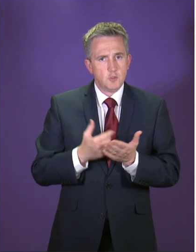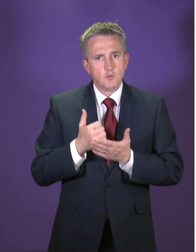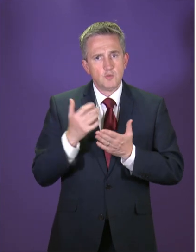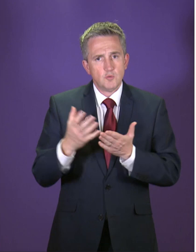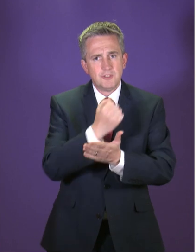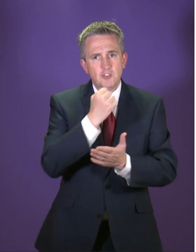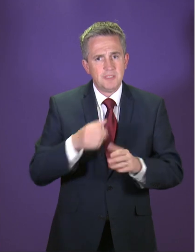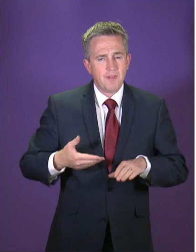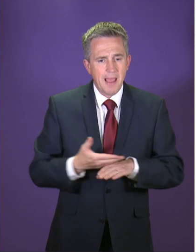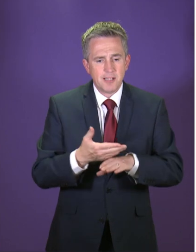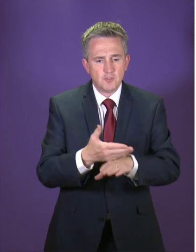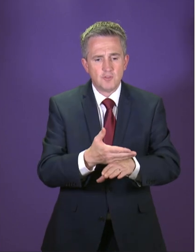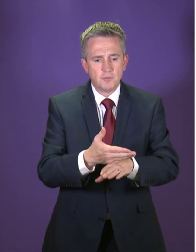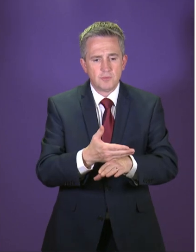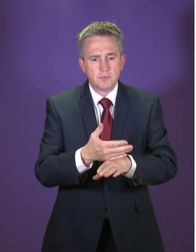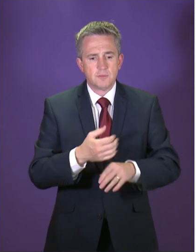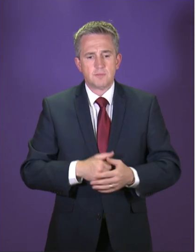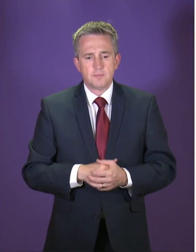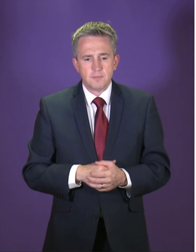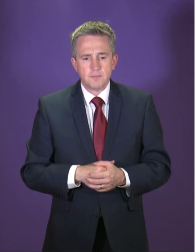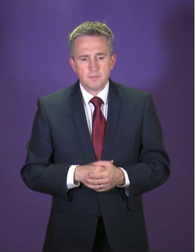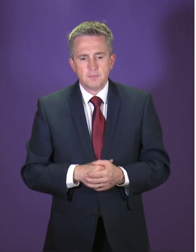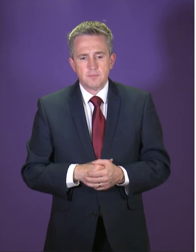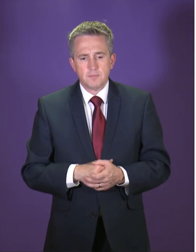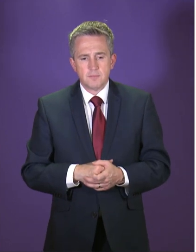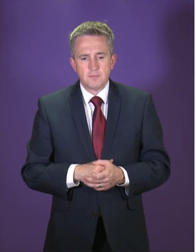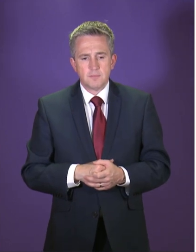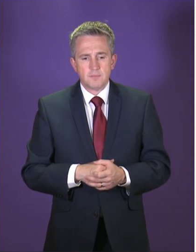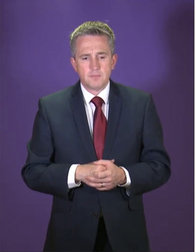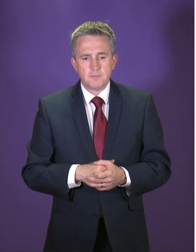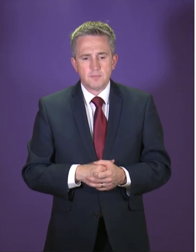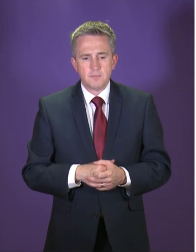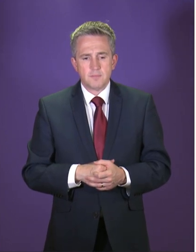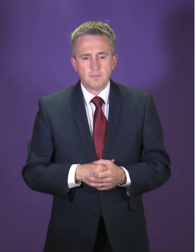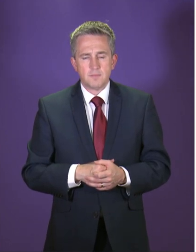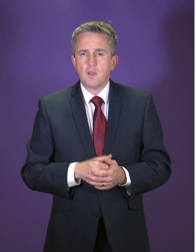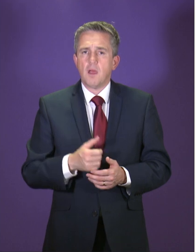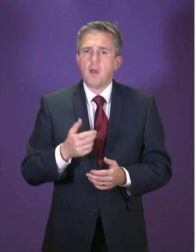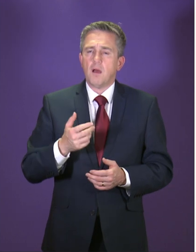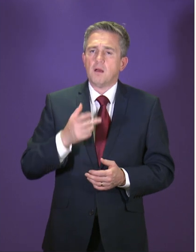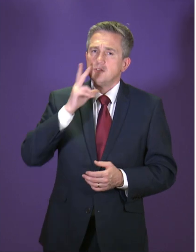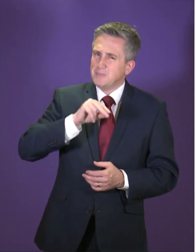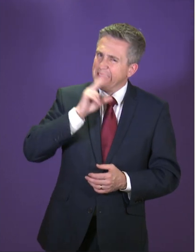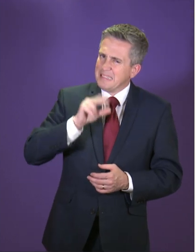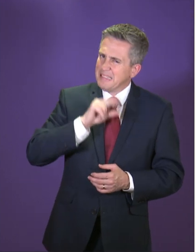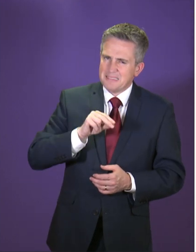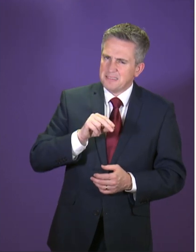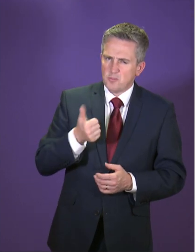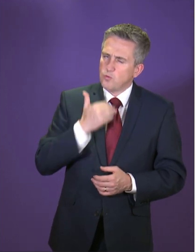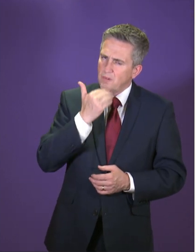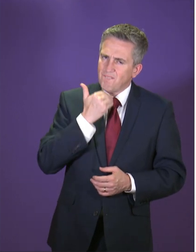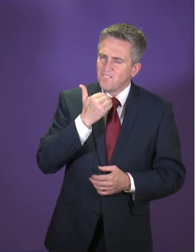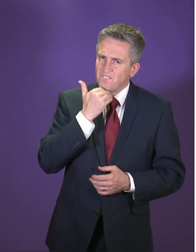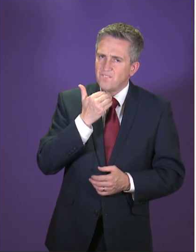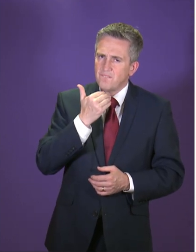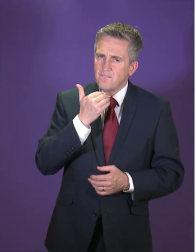that. We need to look at it. Unfortunately, we don't want to speak about it,